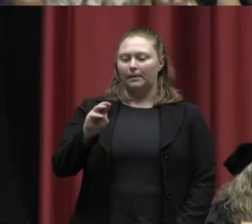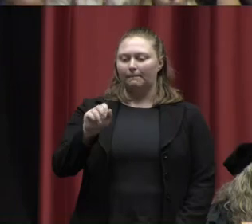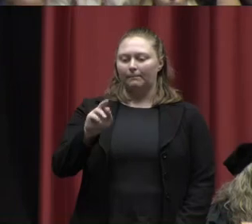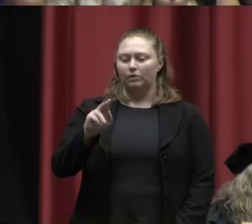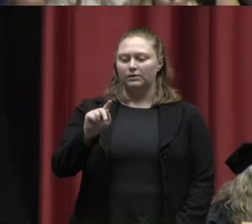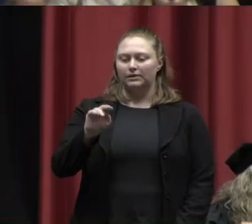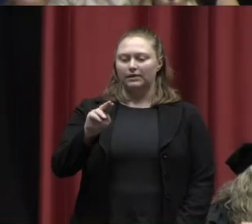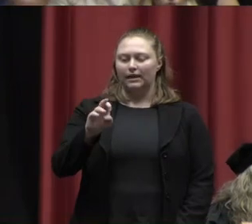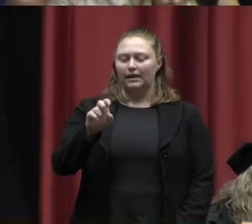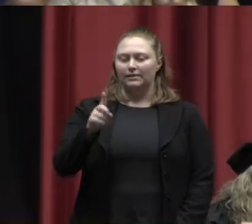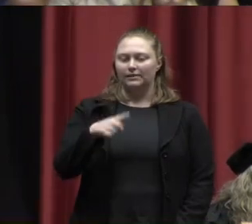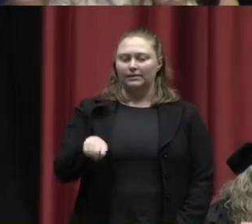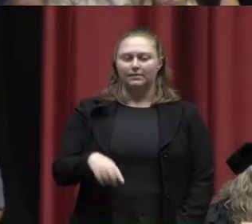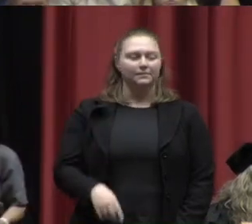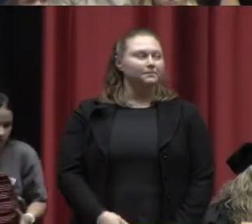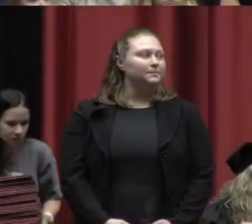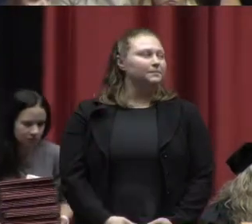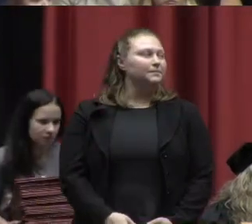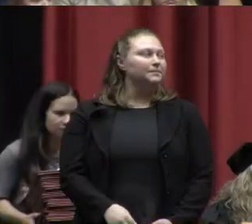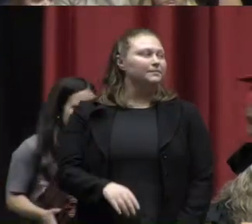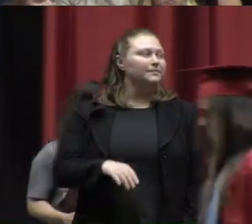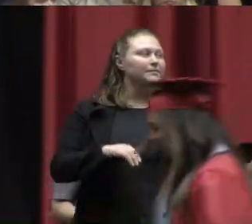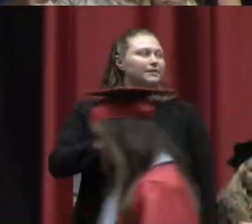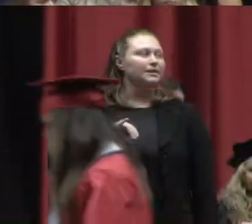Jason Garcia.